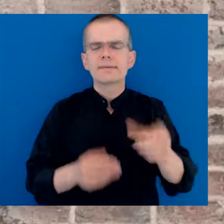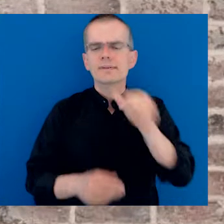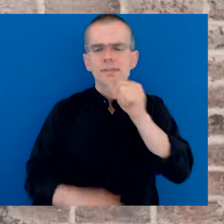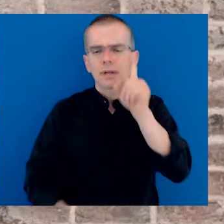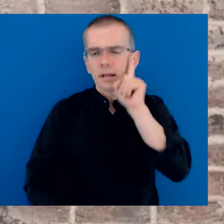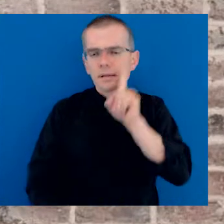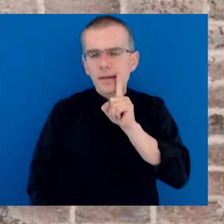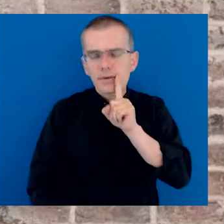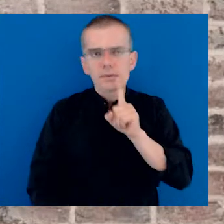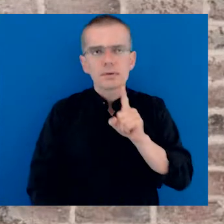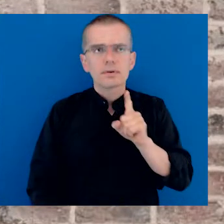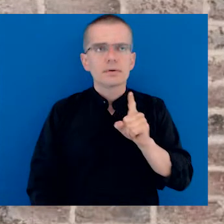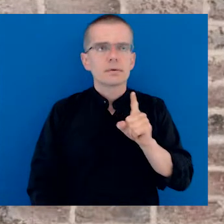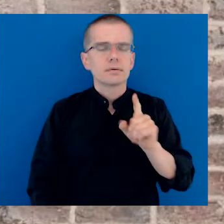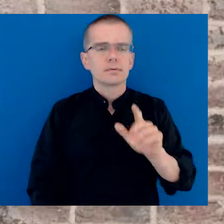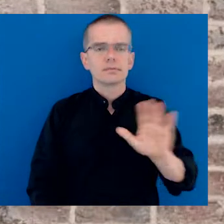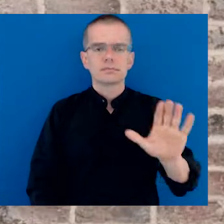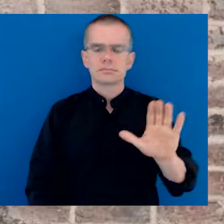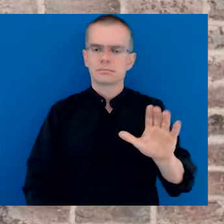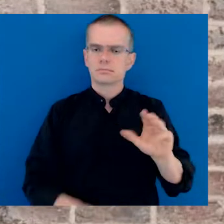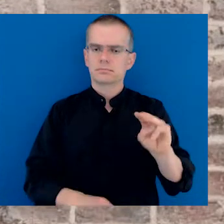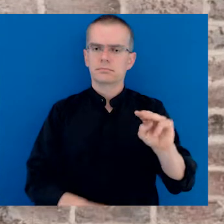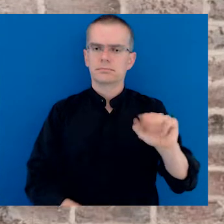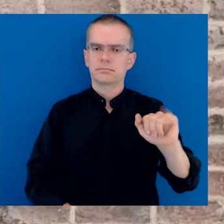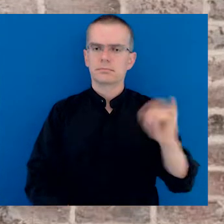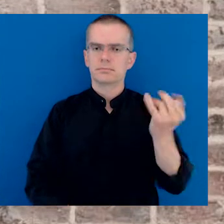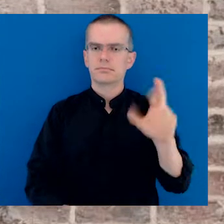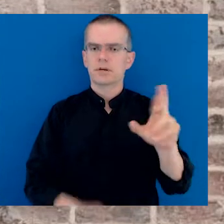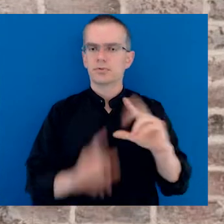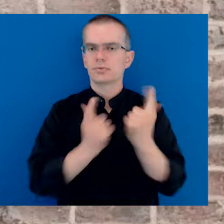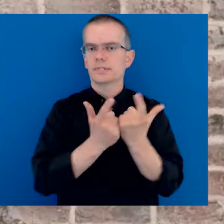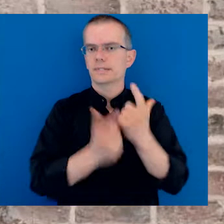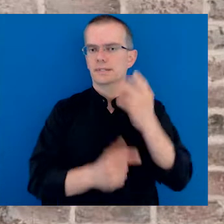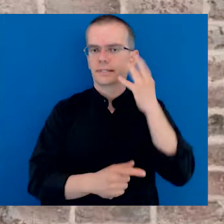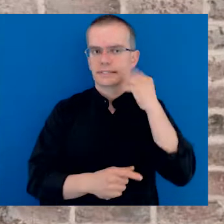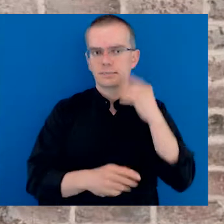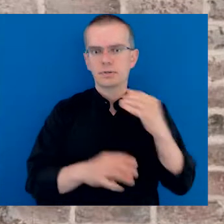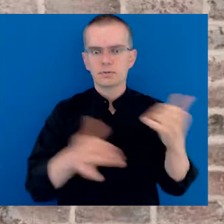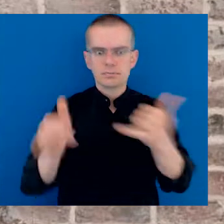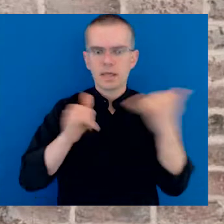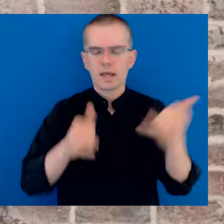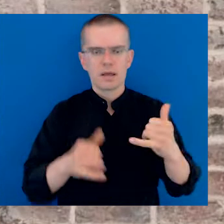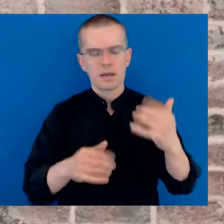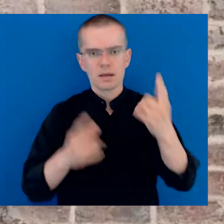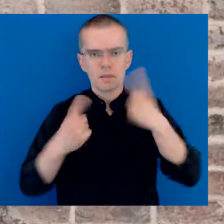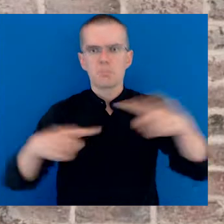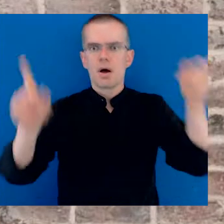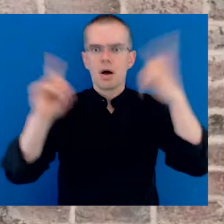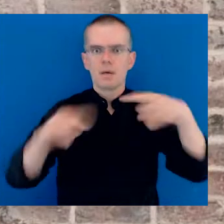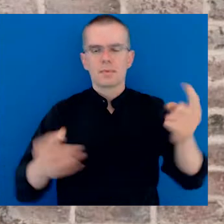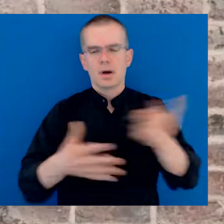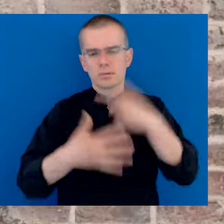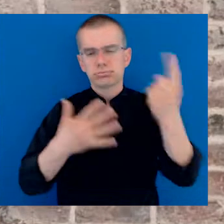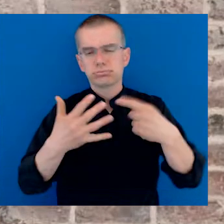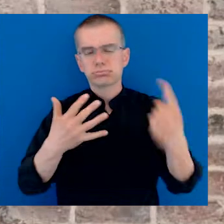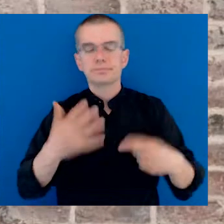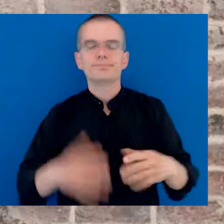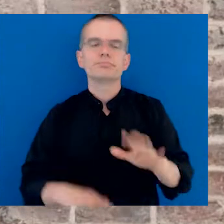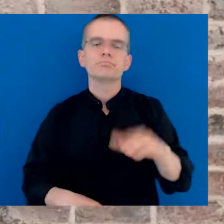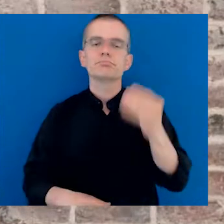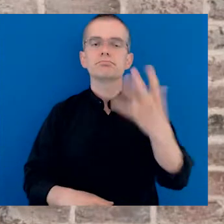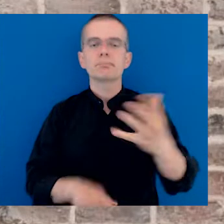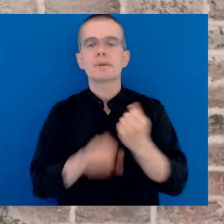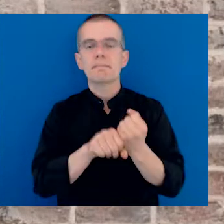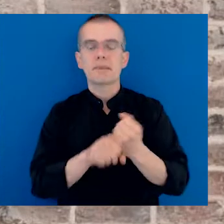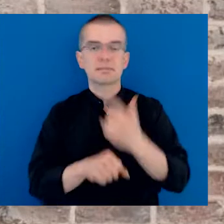deaf, what he did as a major league player was a list of tremendous accomplishments. The game was very different